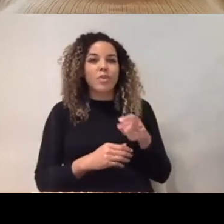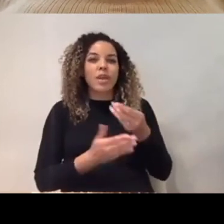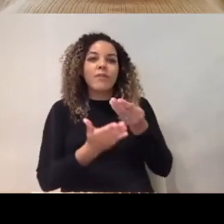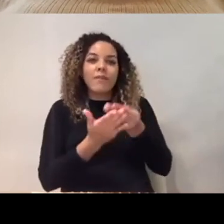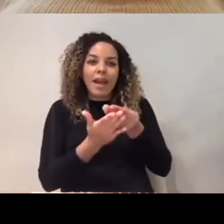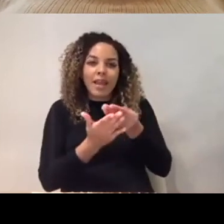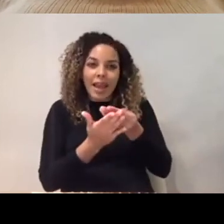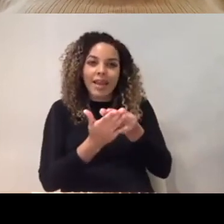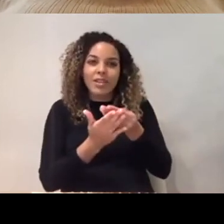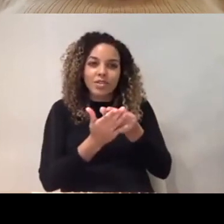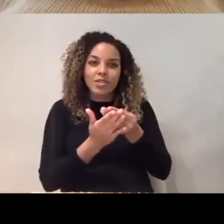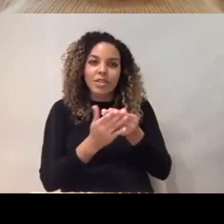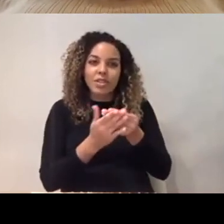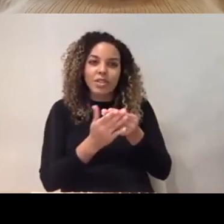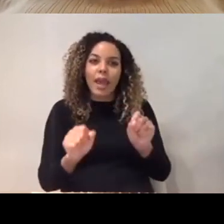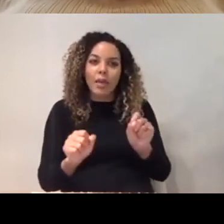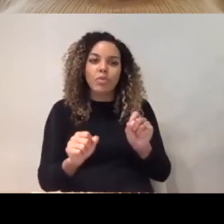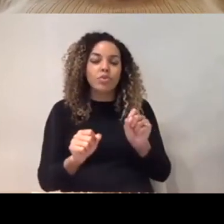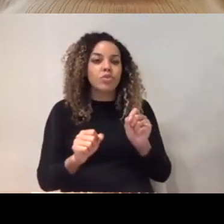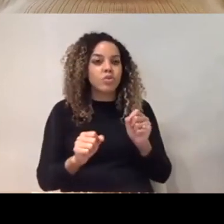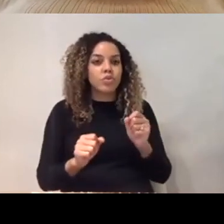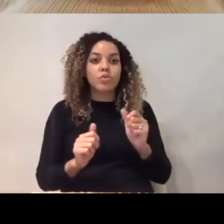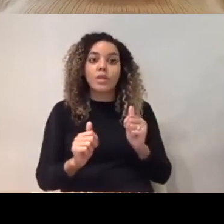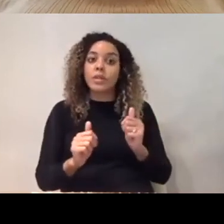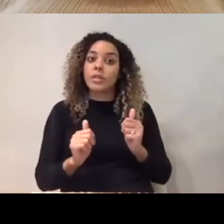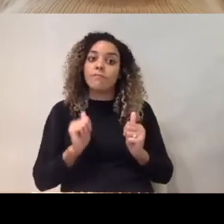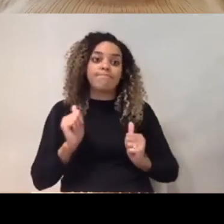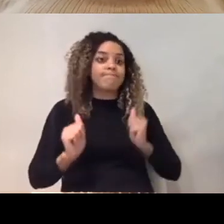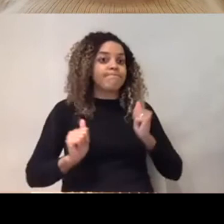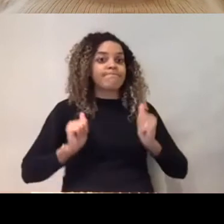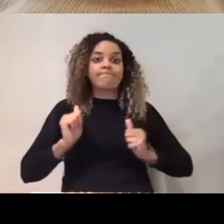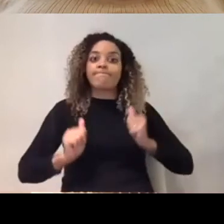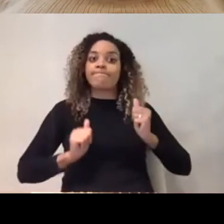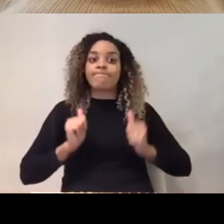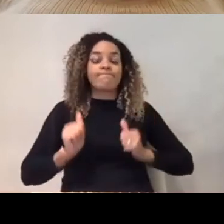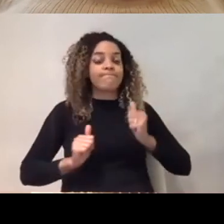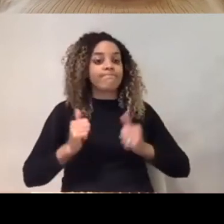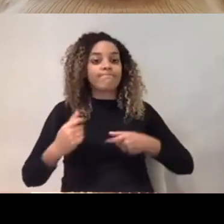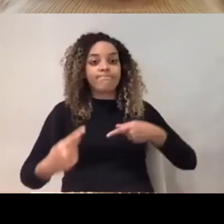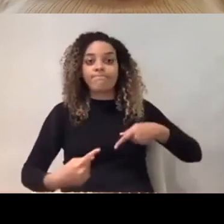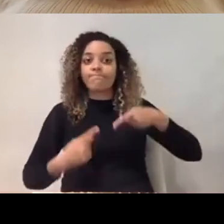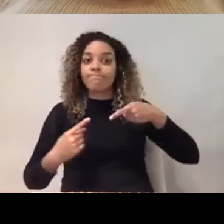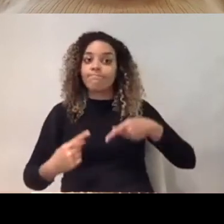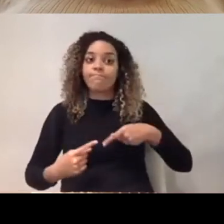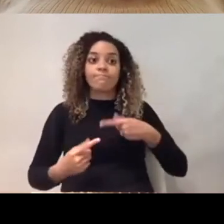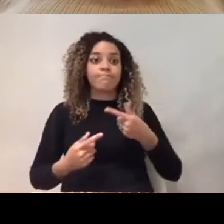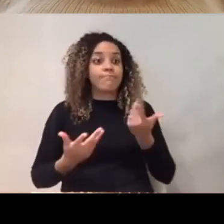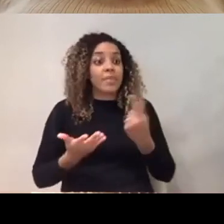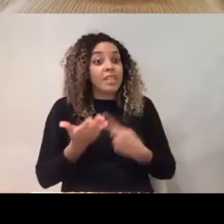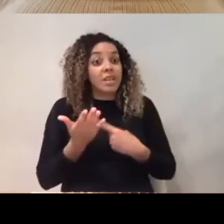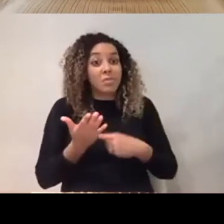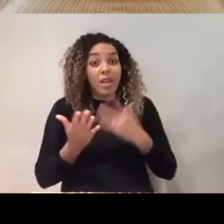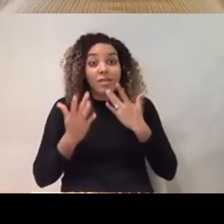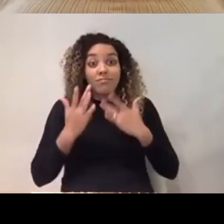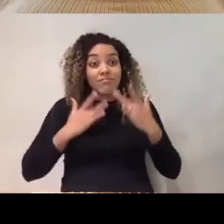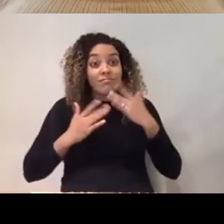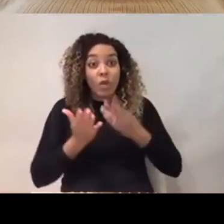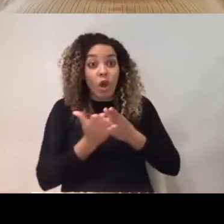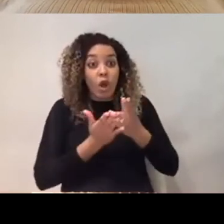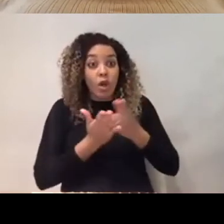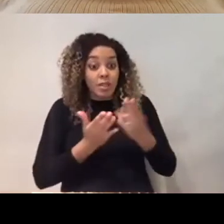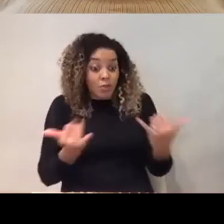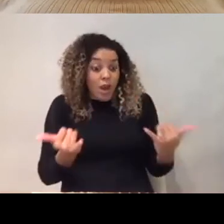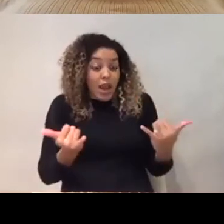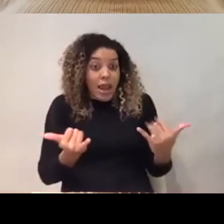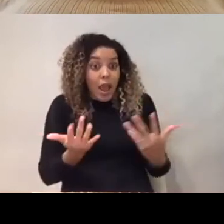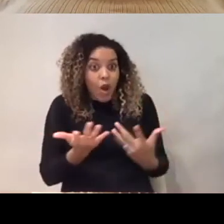to hustle and struggle, because this is not a money-making industry at the moment, unfortunately.